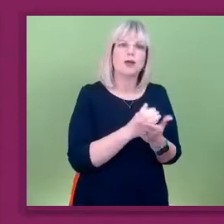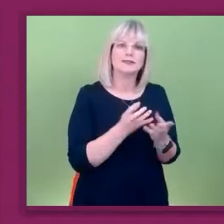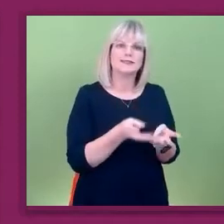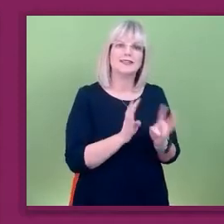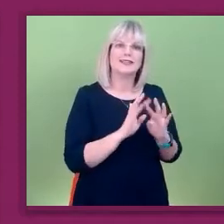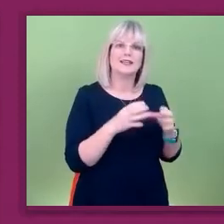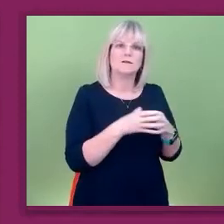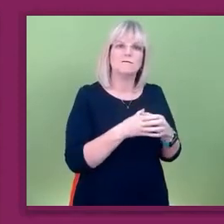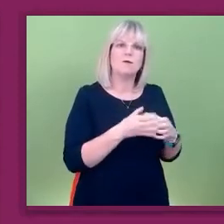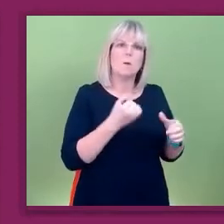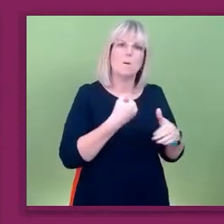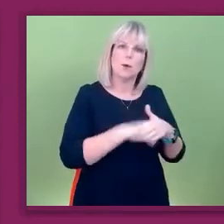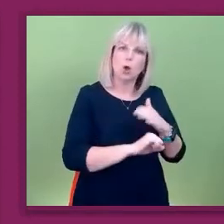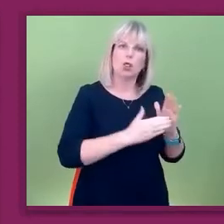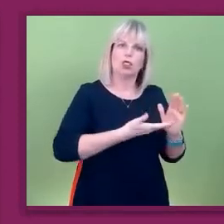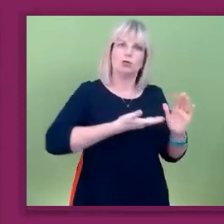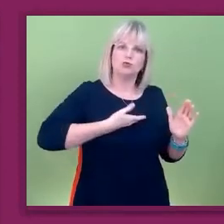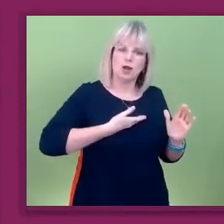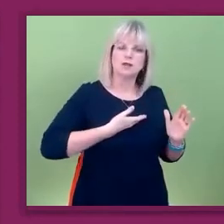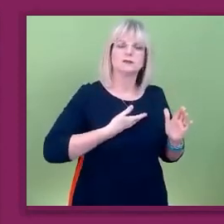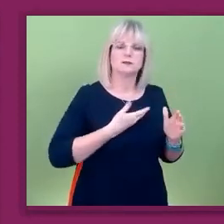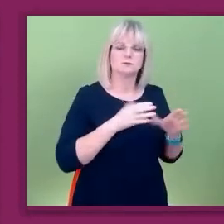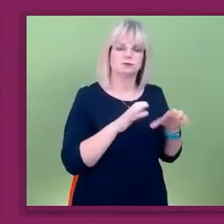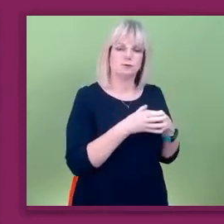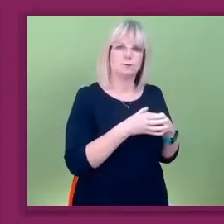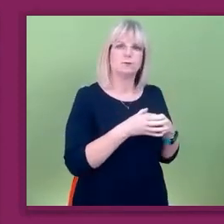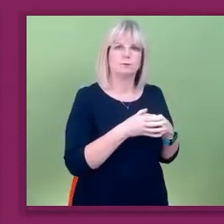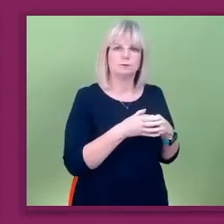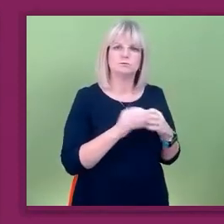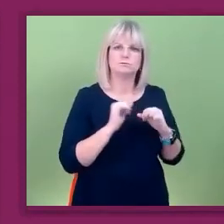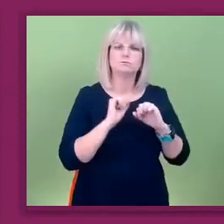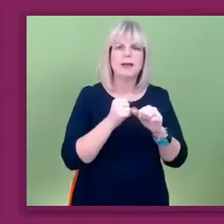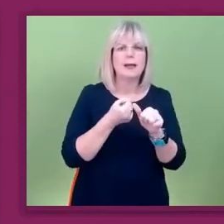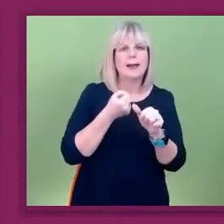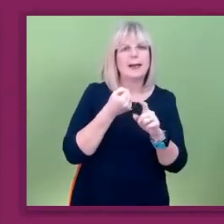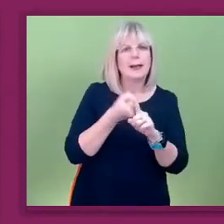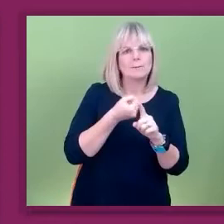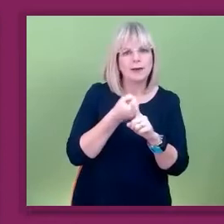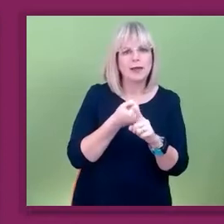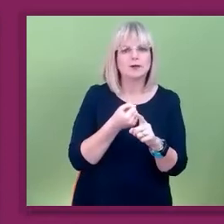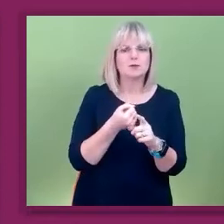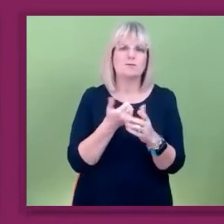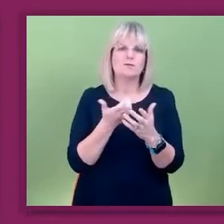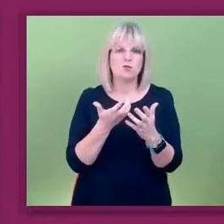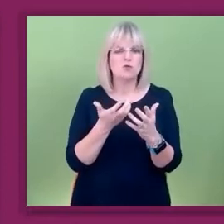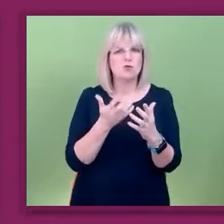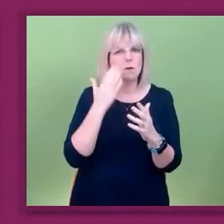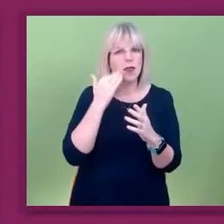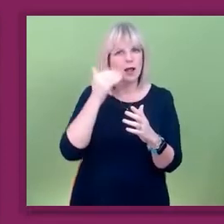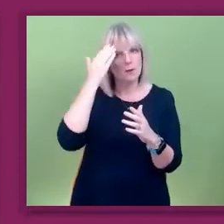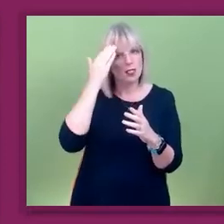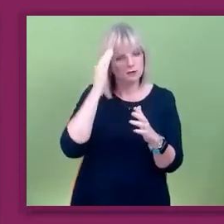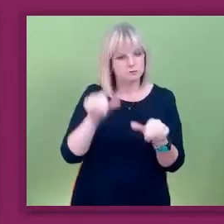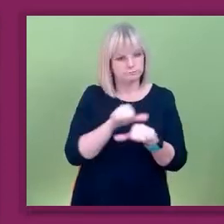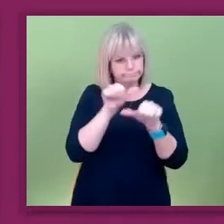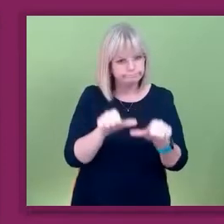health advocate, campaigning for Black mothers to have access to adequate care in their pregnancy and beyond. Sandra, over